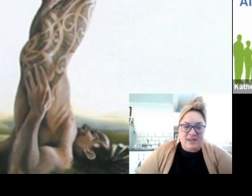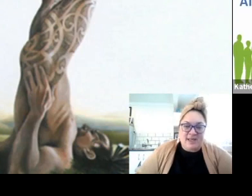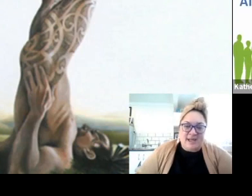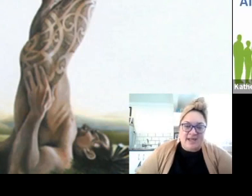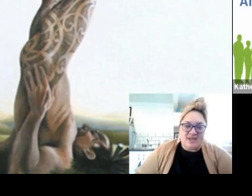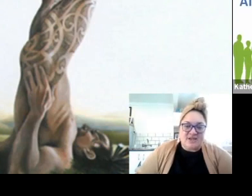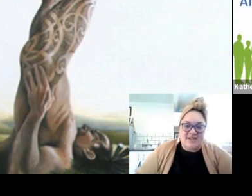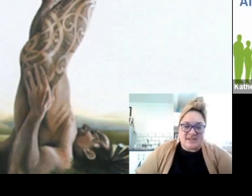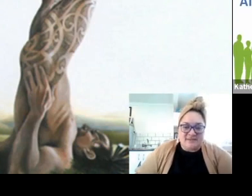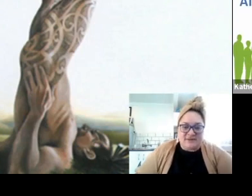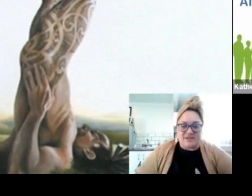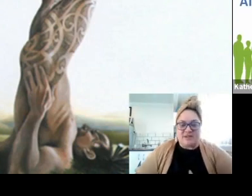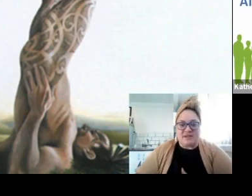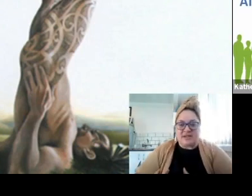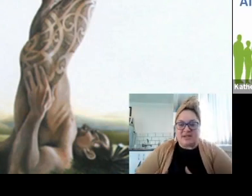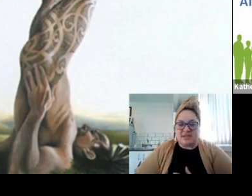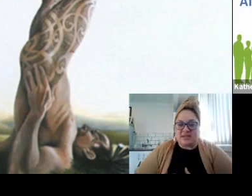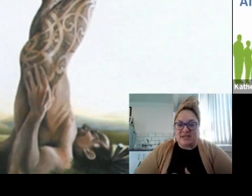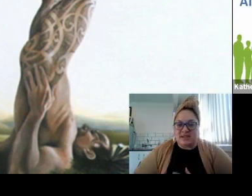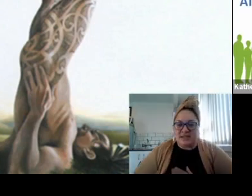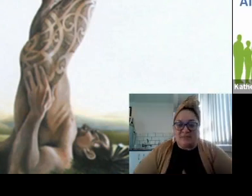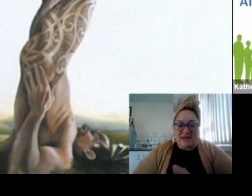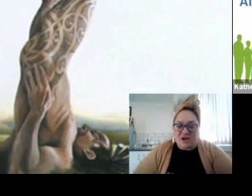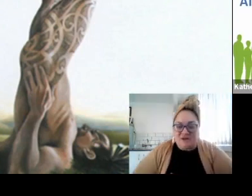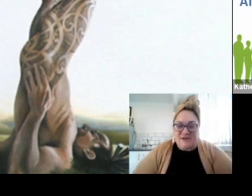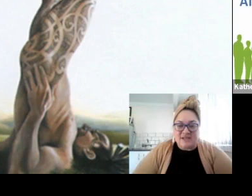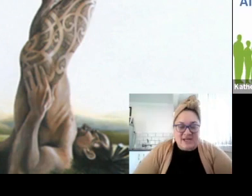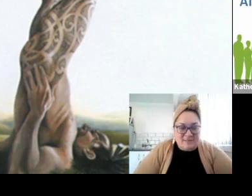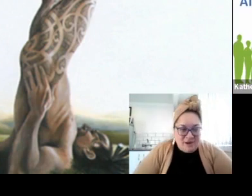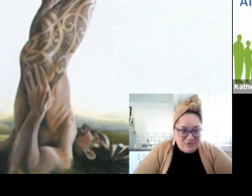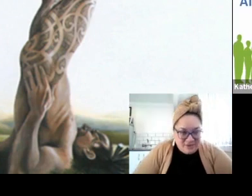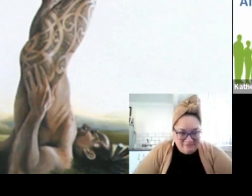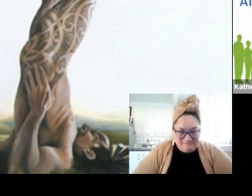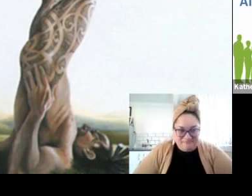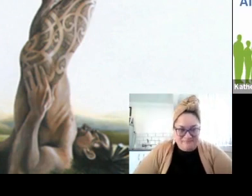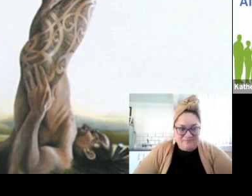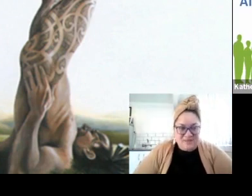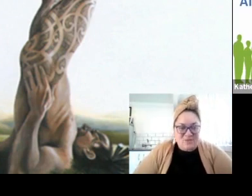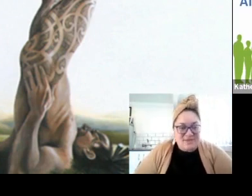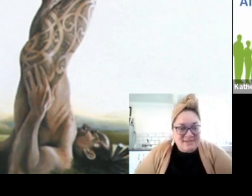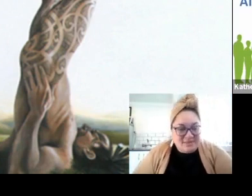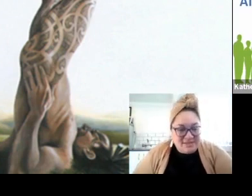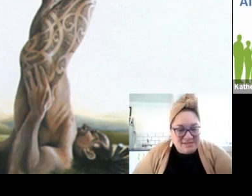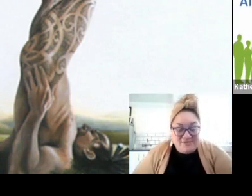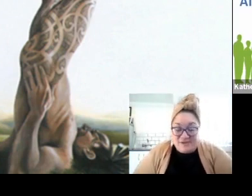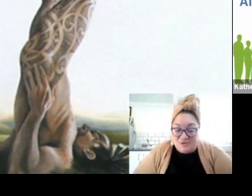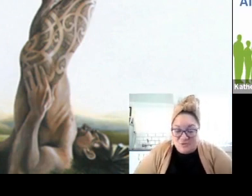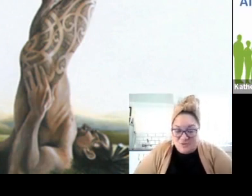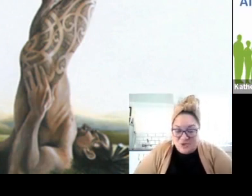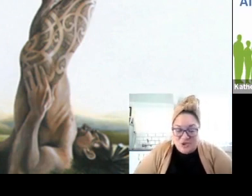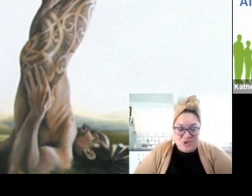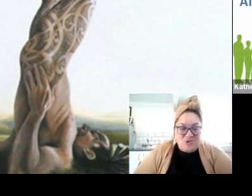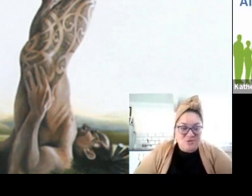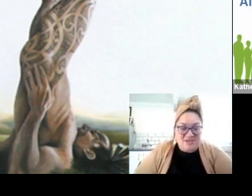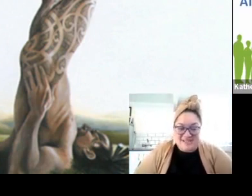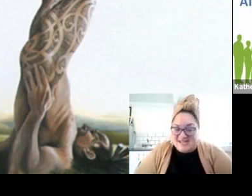whakapapa, and I discovered that the mana of Tānemahuta was his ability to